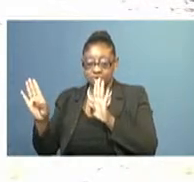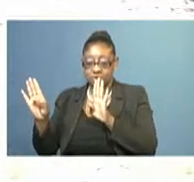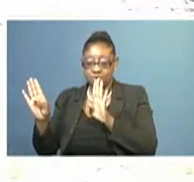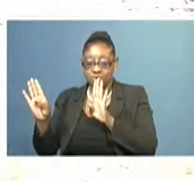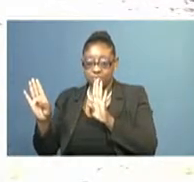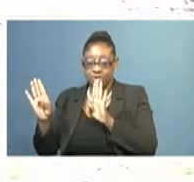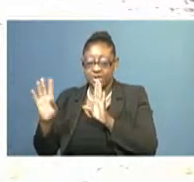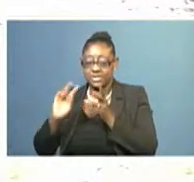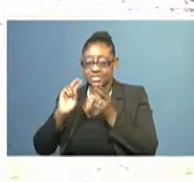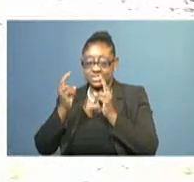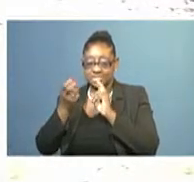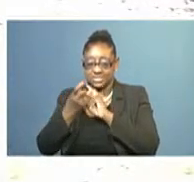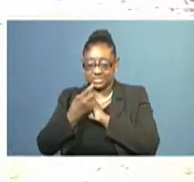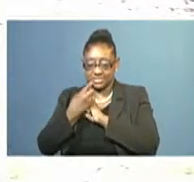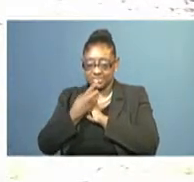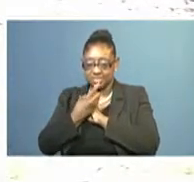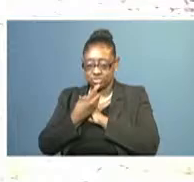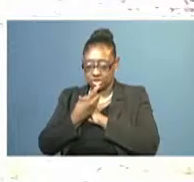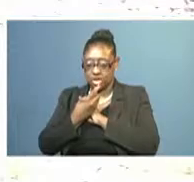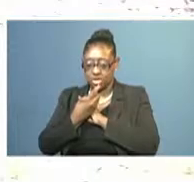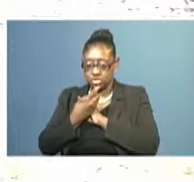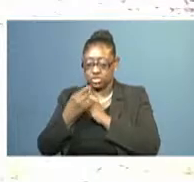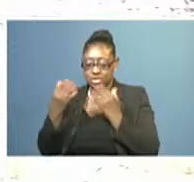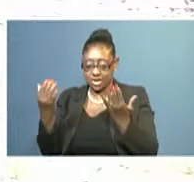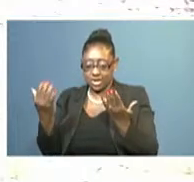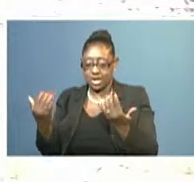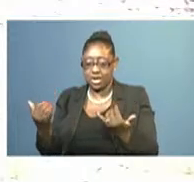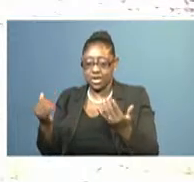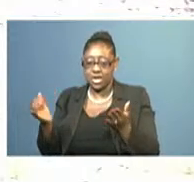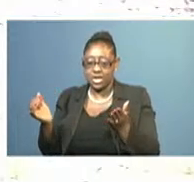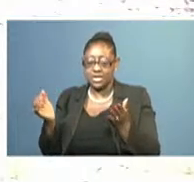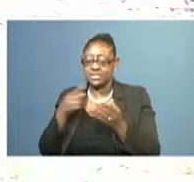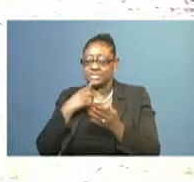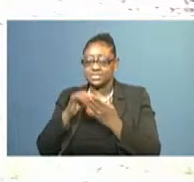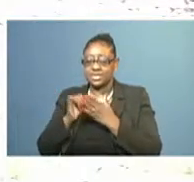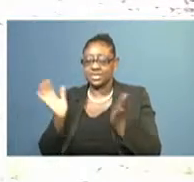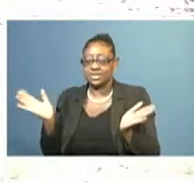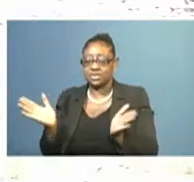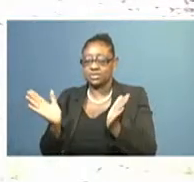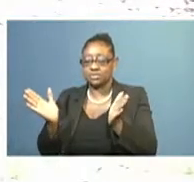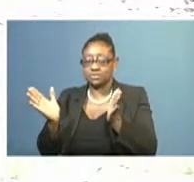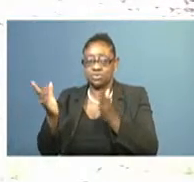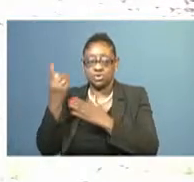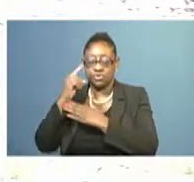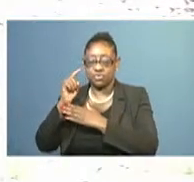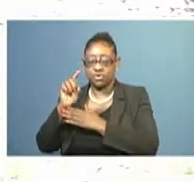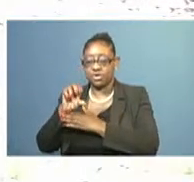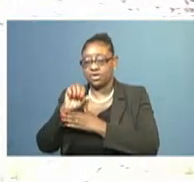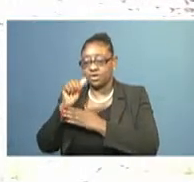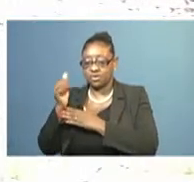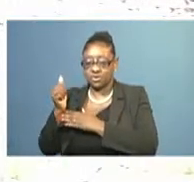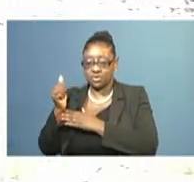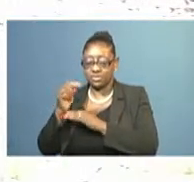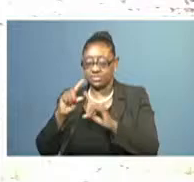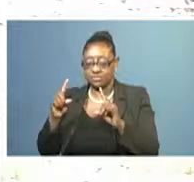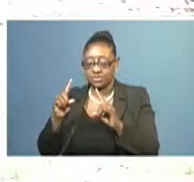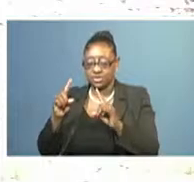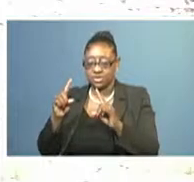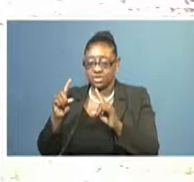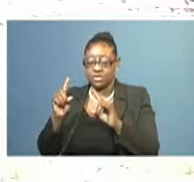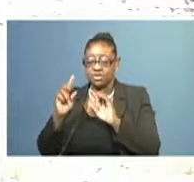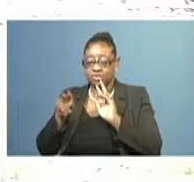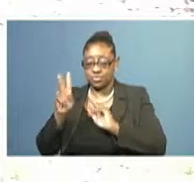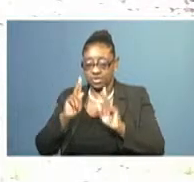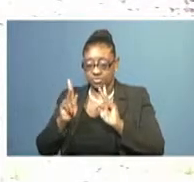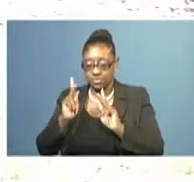a turnaround and a very encouraging booking pace for the rest of this winter and forward bookings